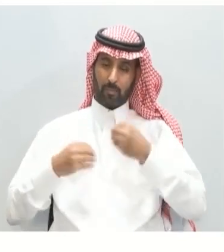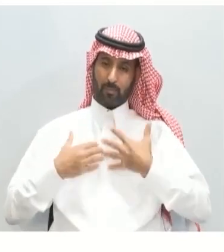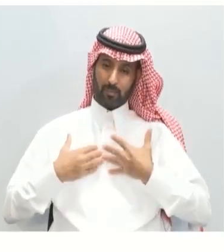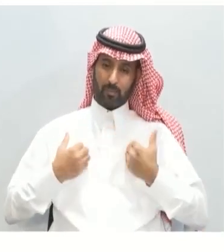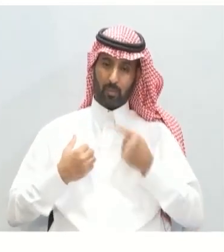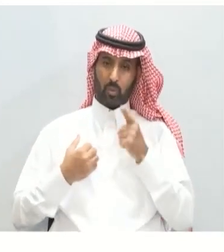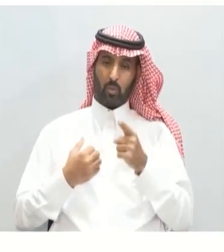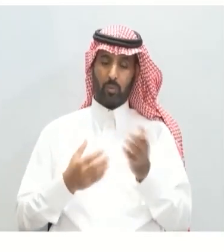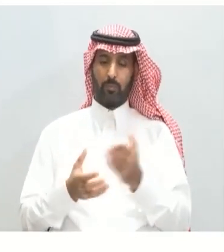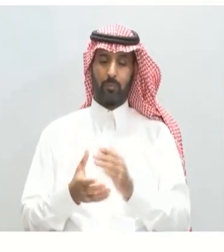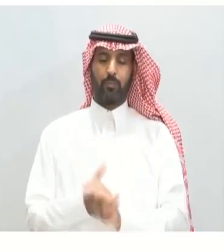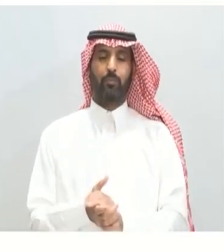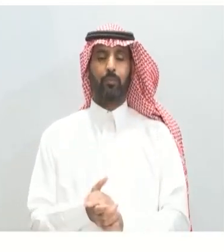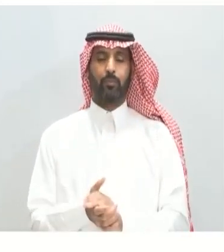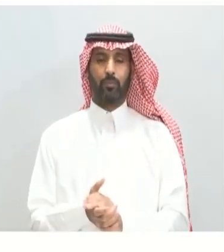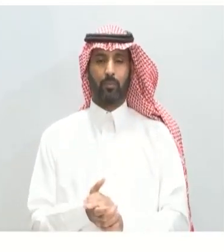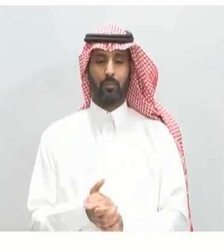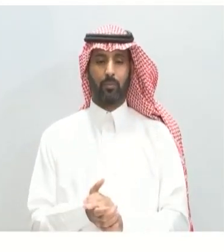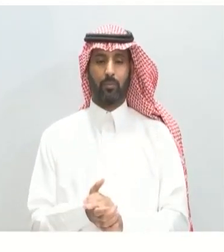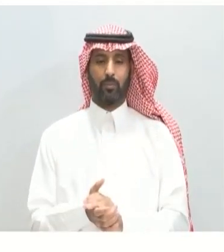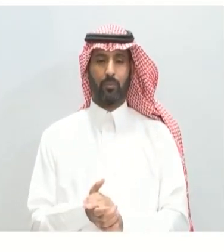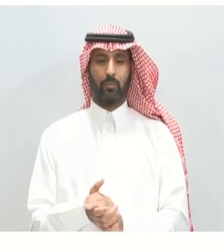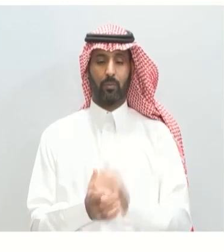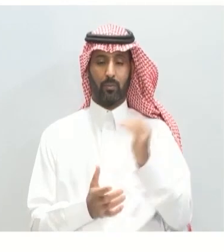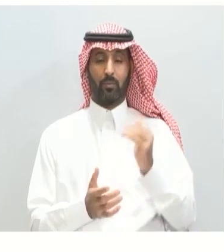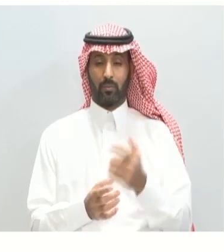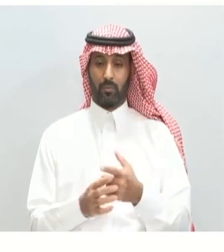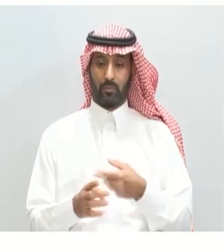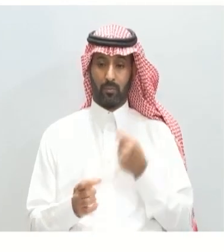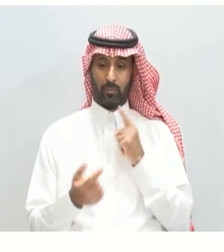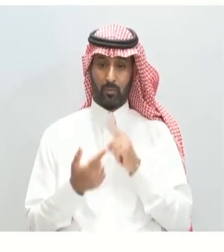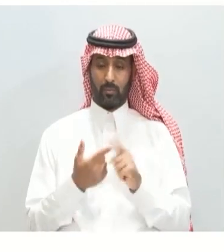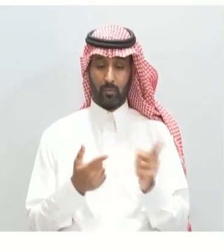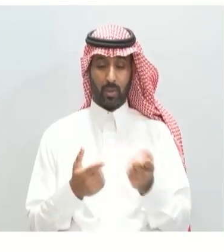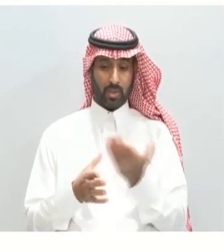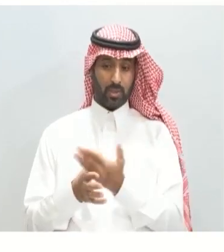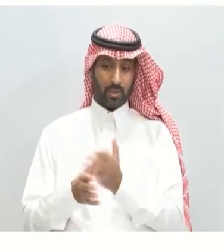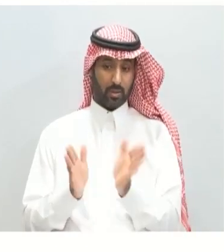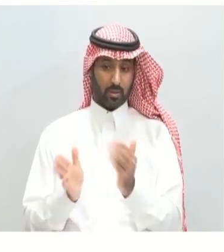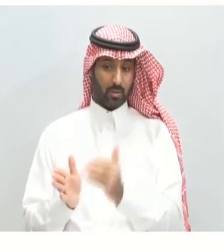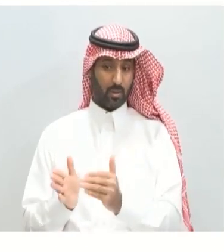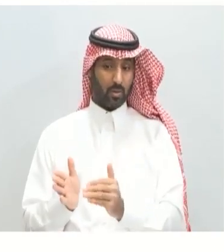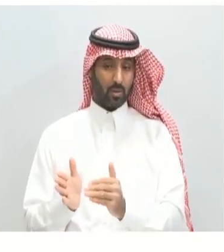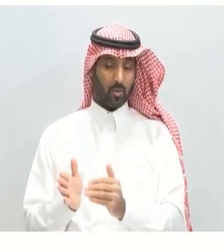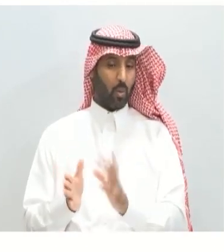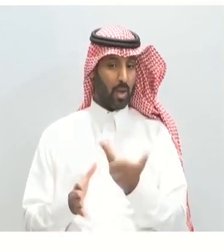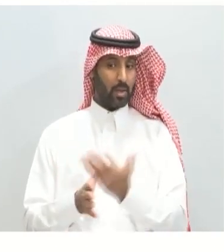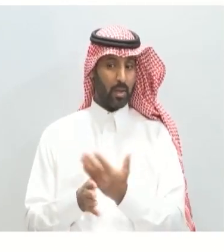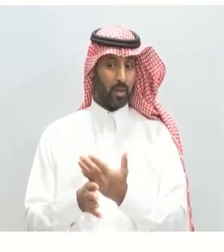always remember that this is the result here, and this is the cause. Why do I get